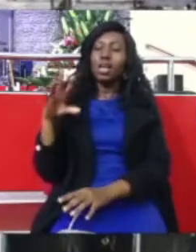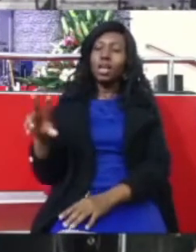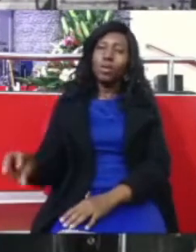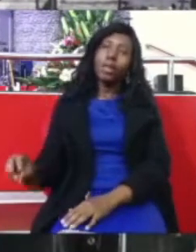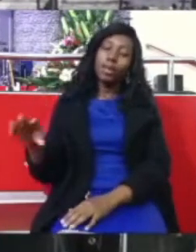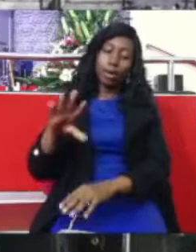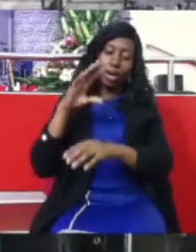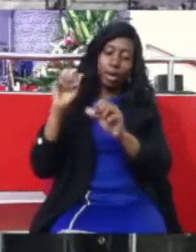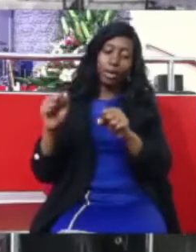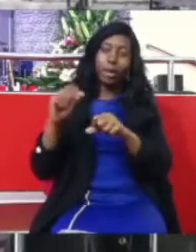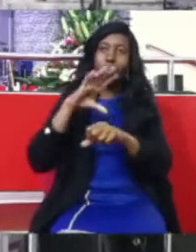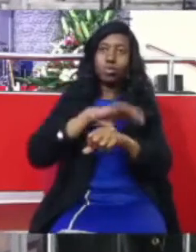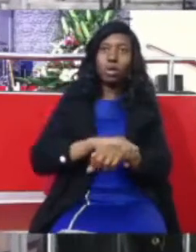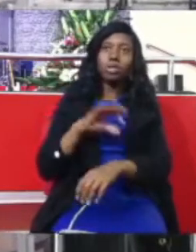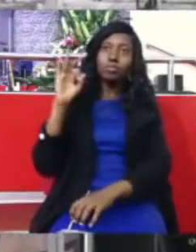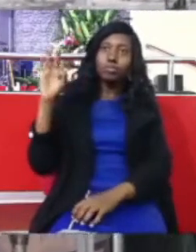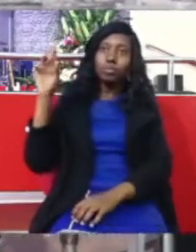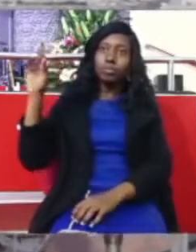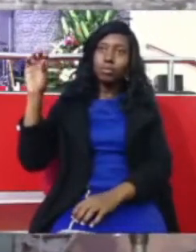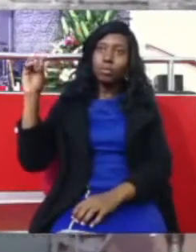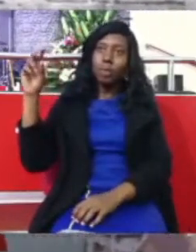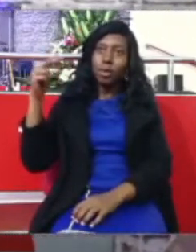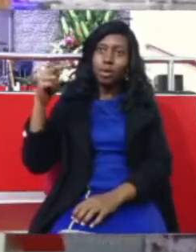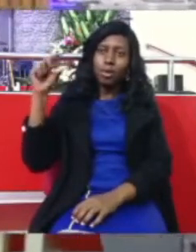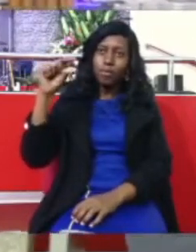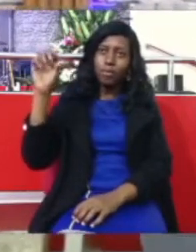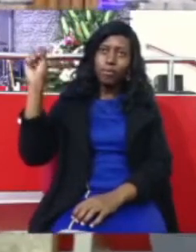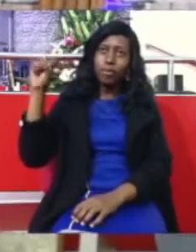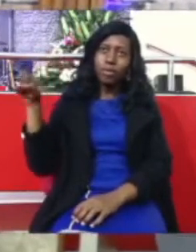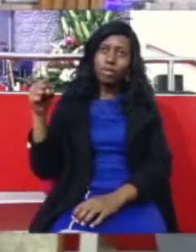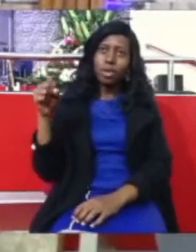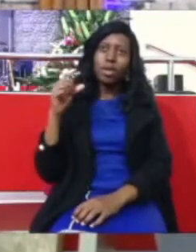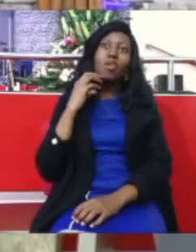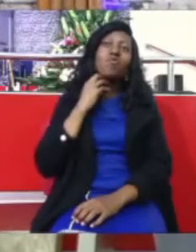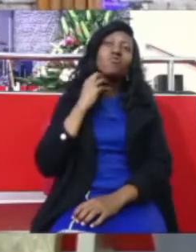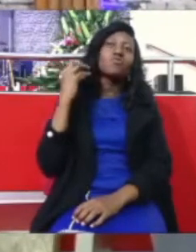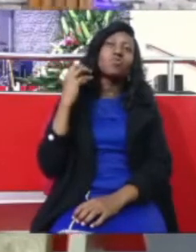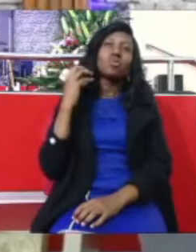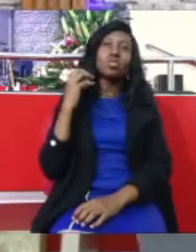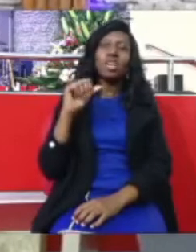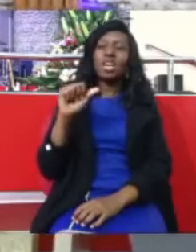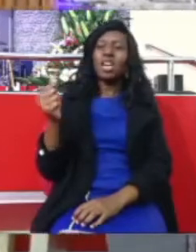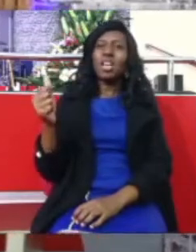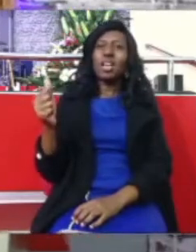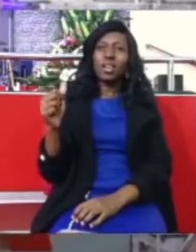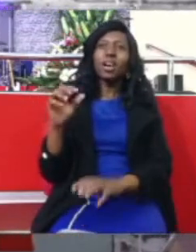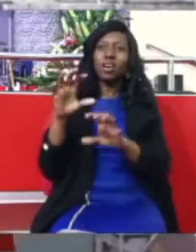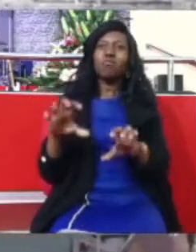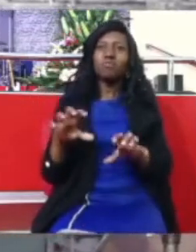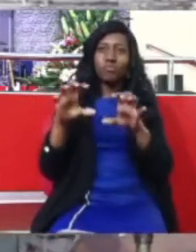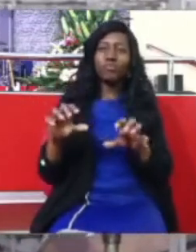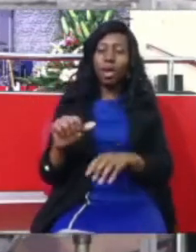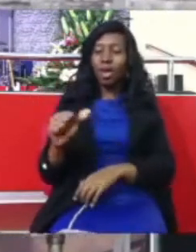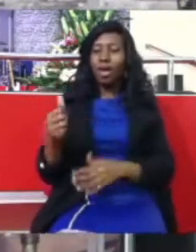the dart, maybe the weeds, and maybe all those other creatures that are found in the lake or in the water bodies. And so it